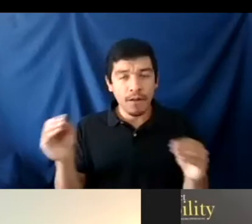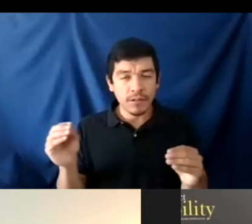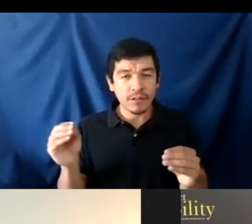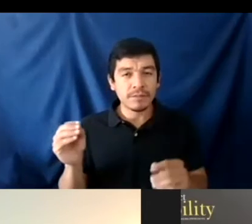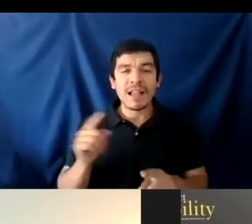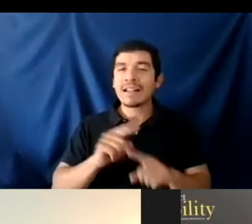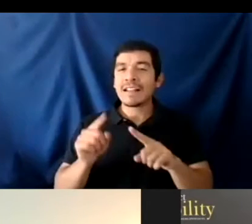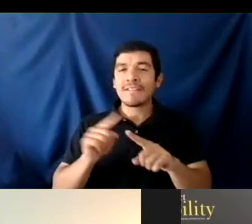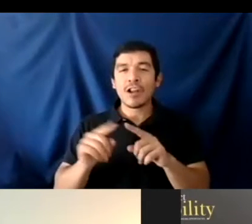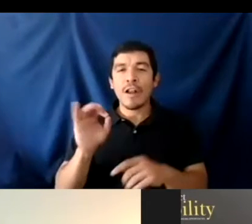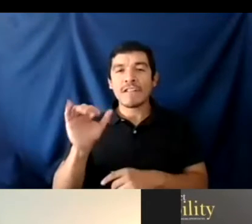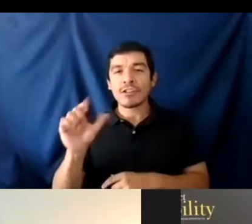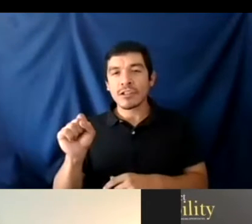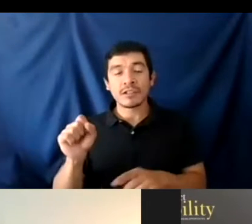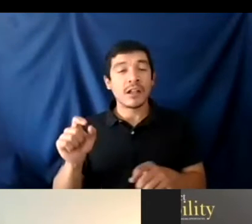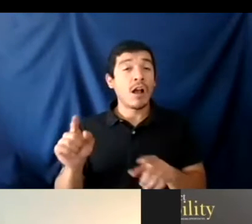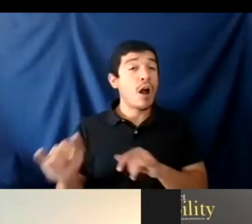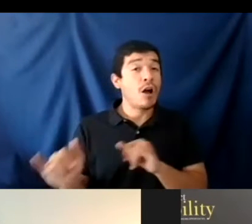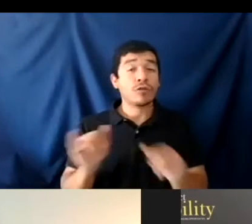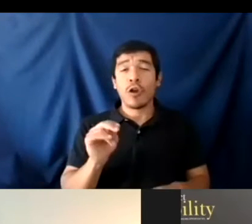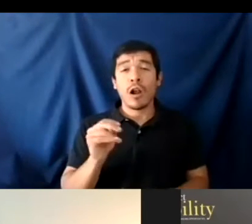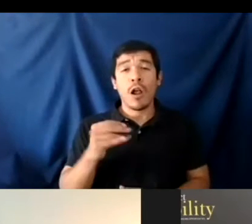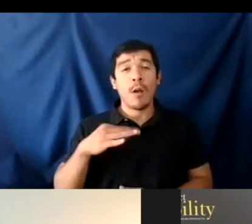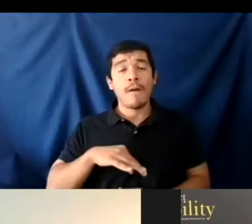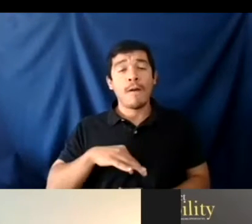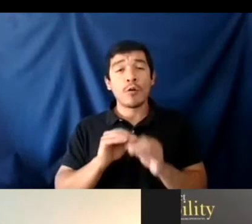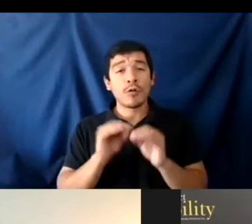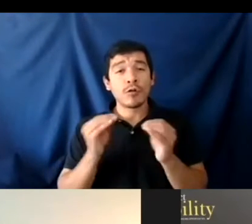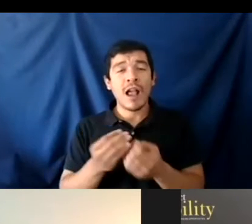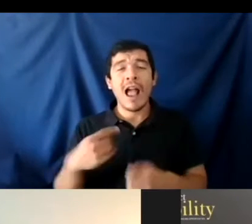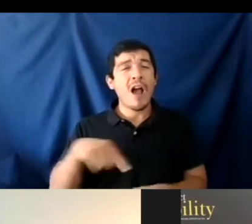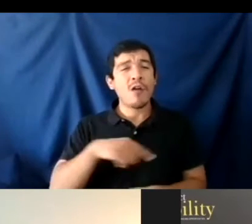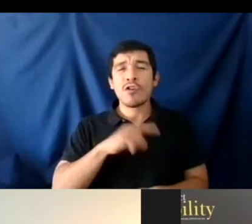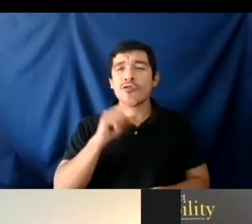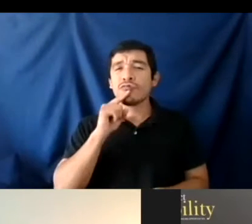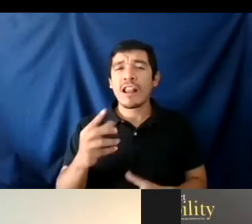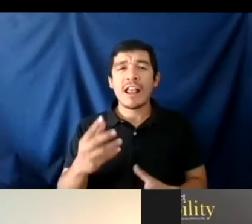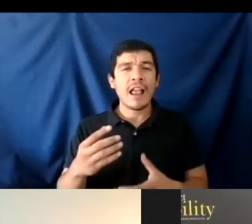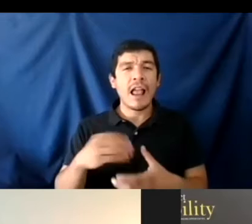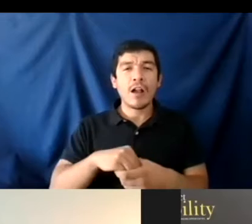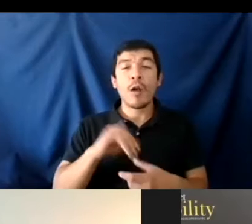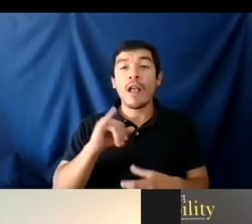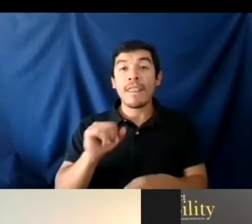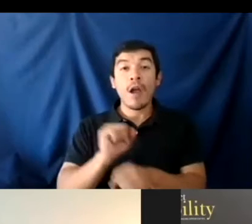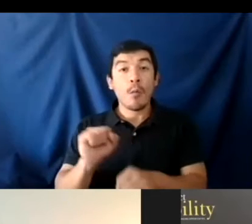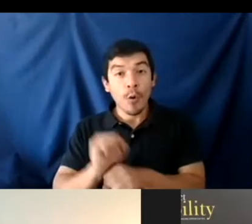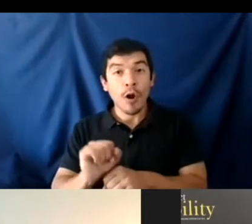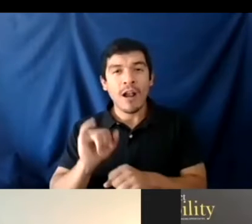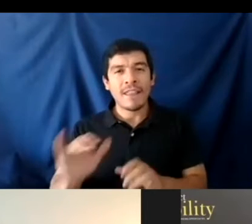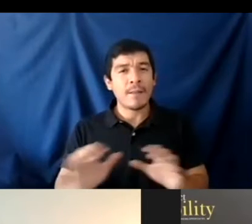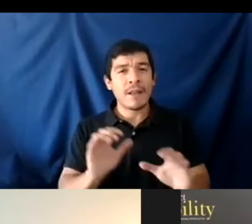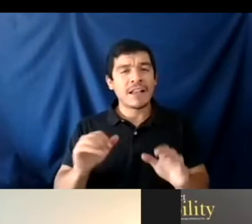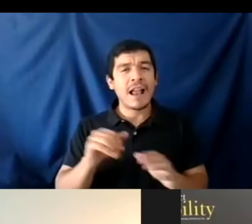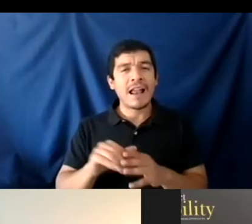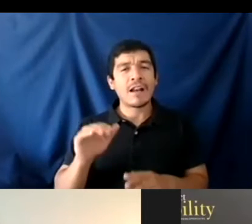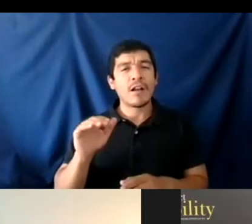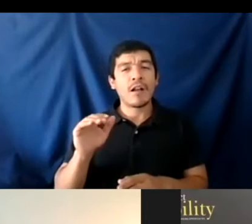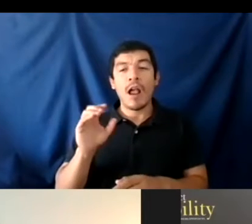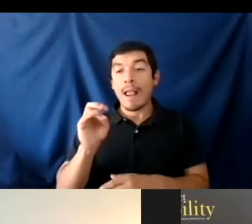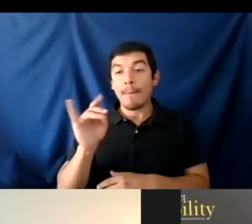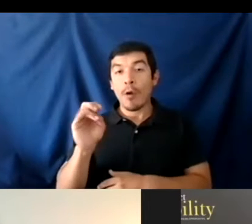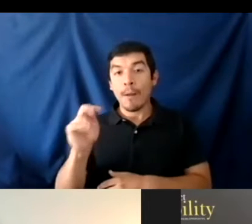elected officials, as well as nonprofit organizations. And it literally includes the work that's being done in employment